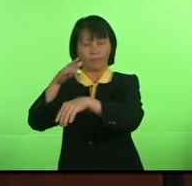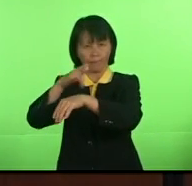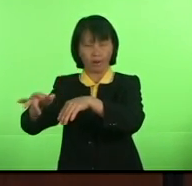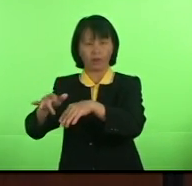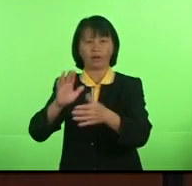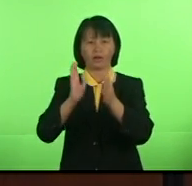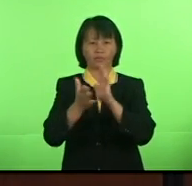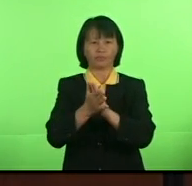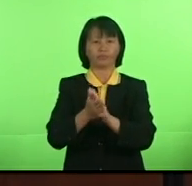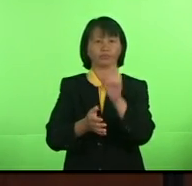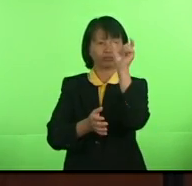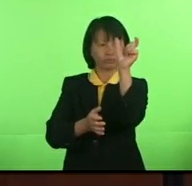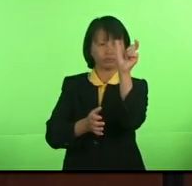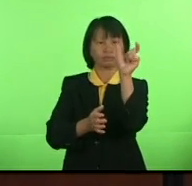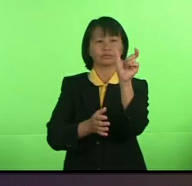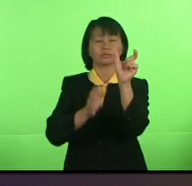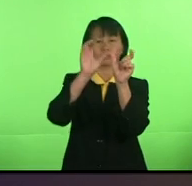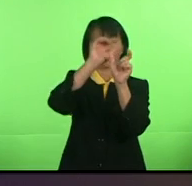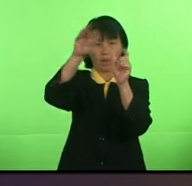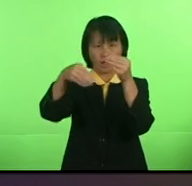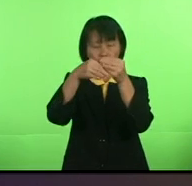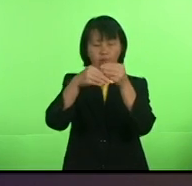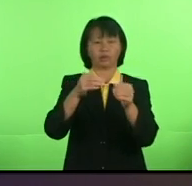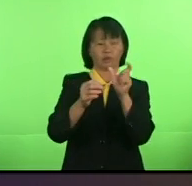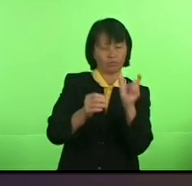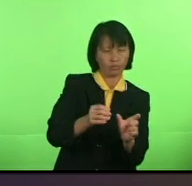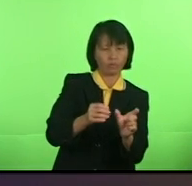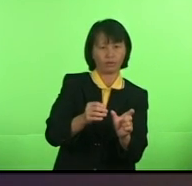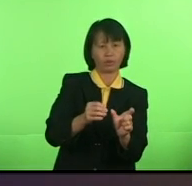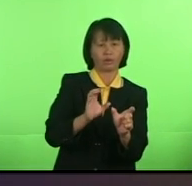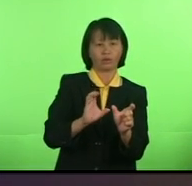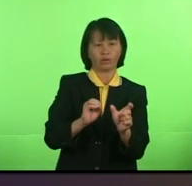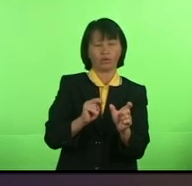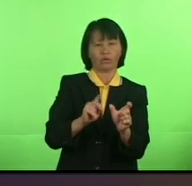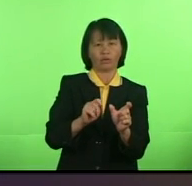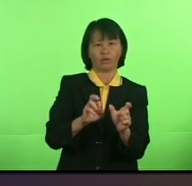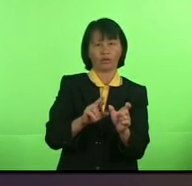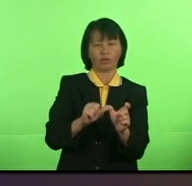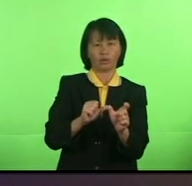markers and this is contrast markers. Not yet.